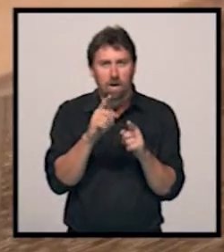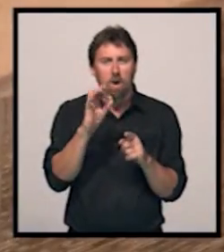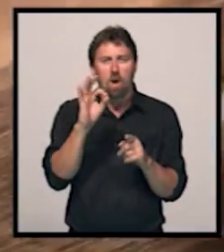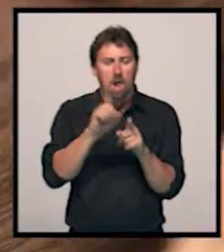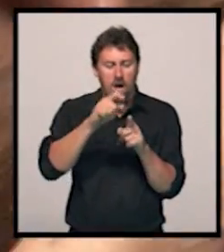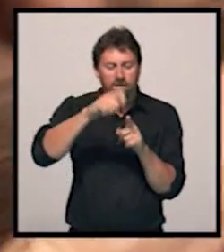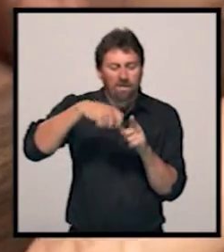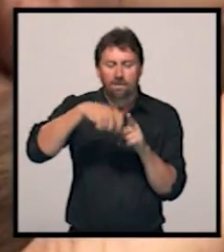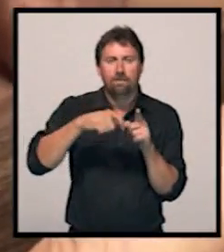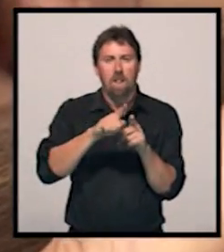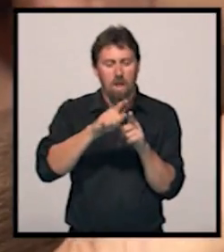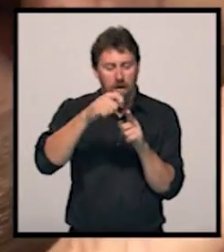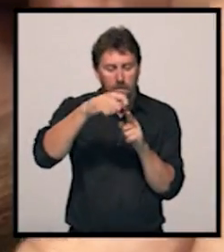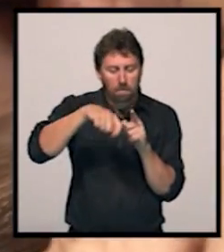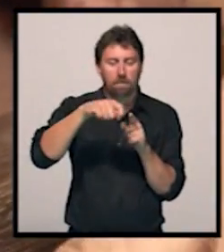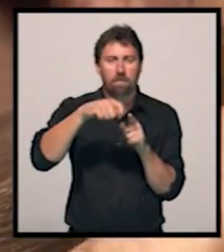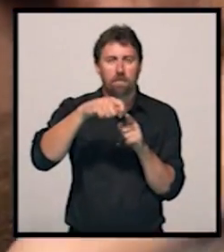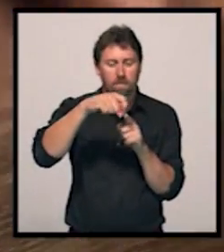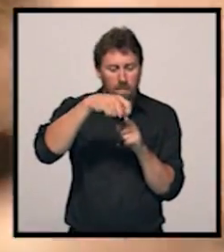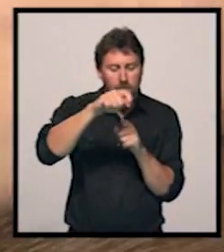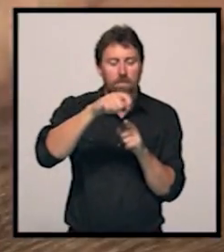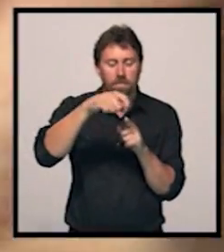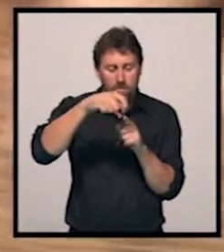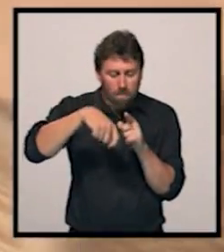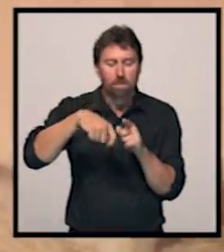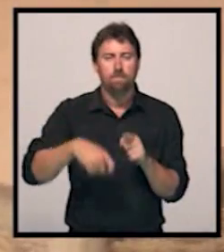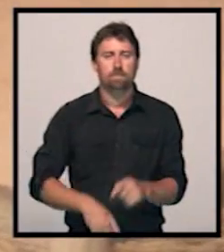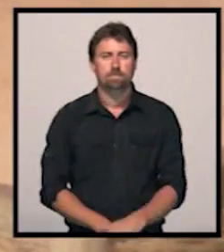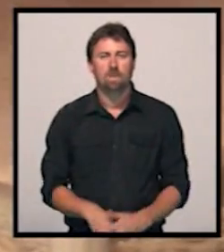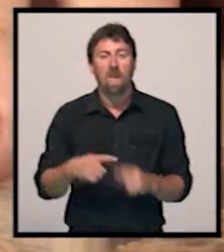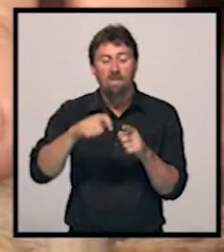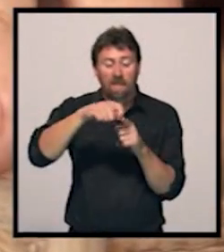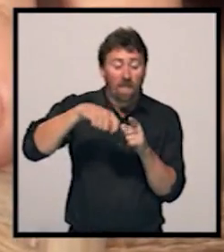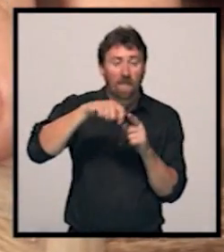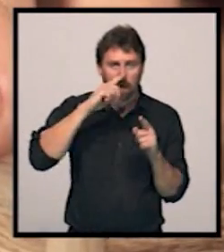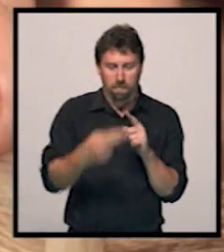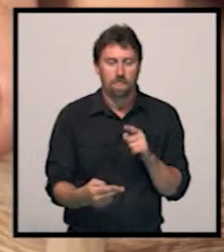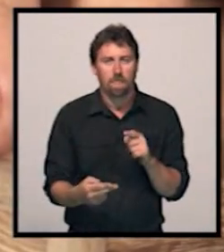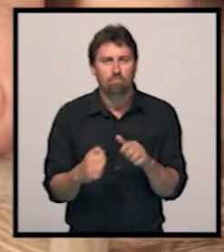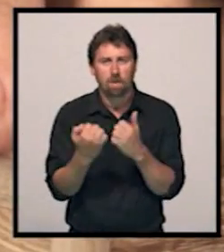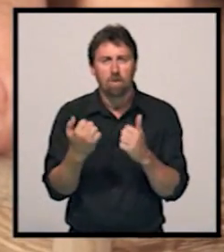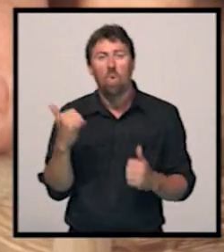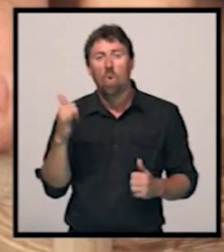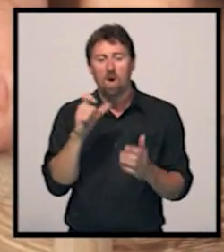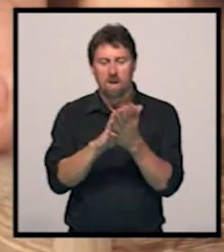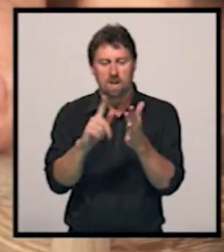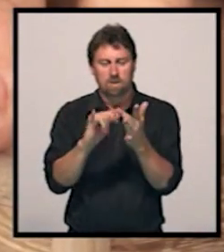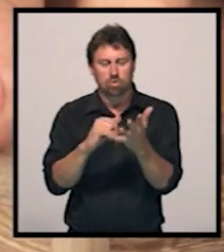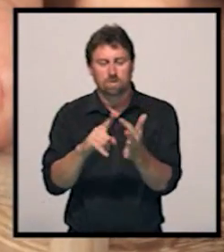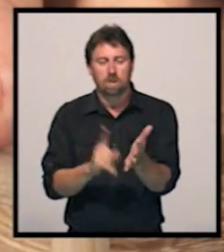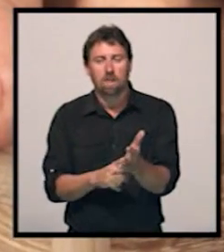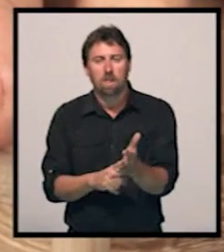and stroke them because you can break them off, or just a nice sharp chisel, whether